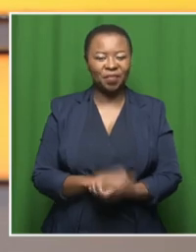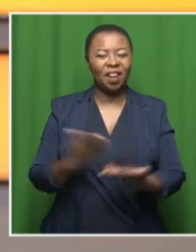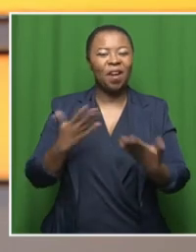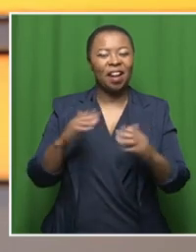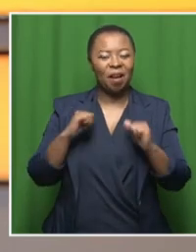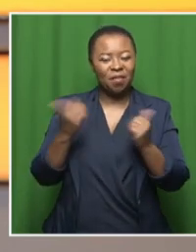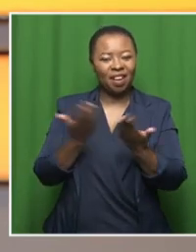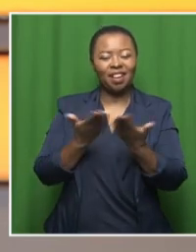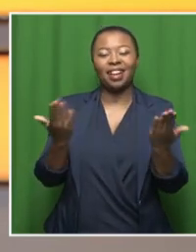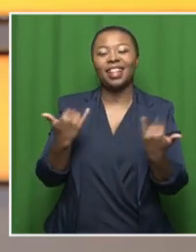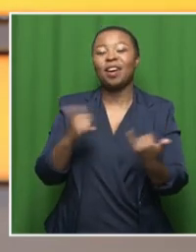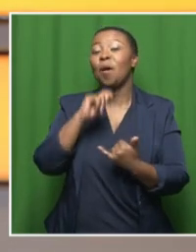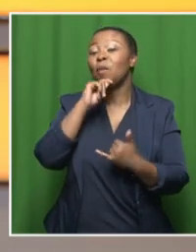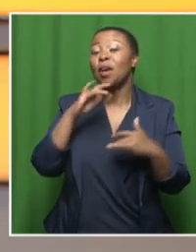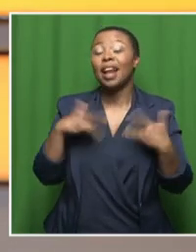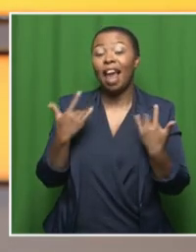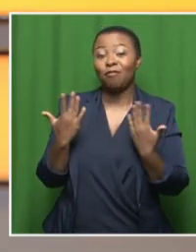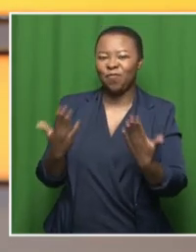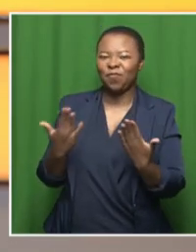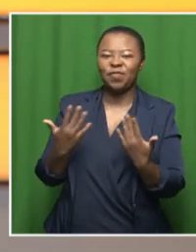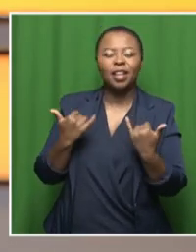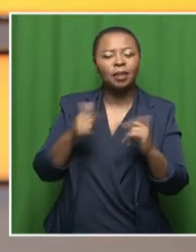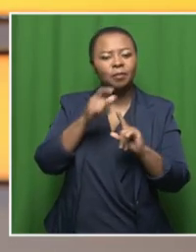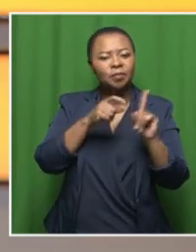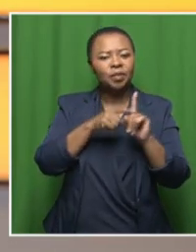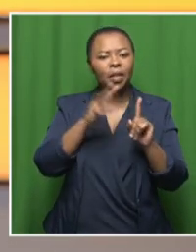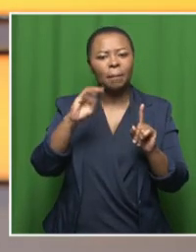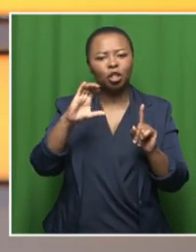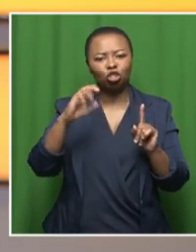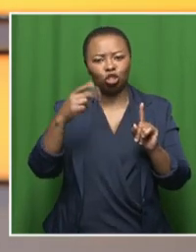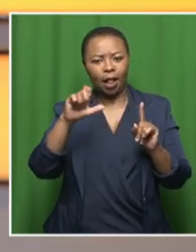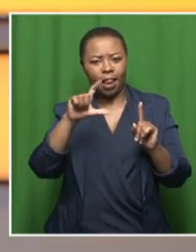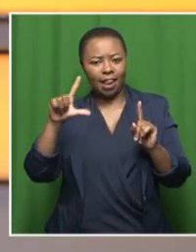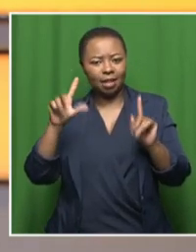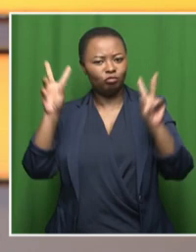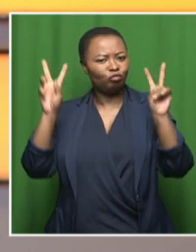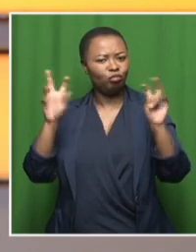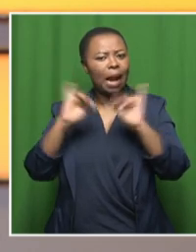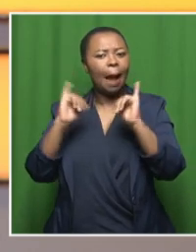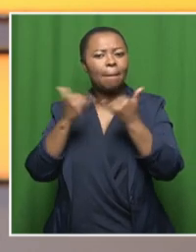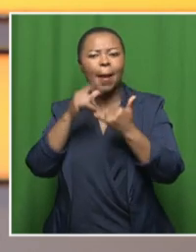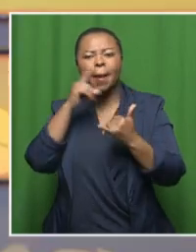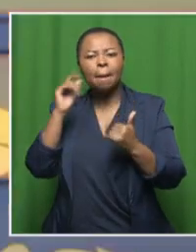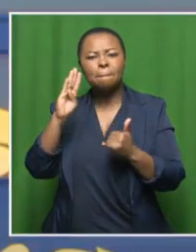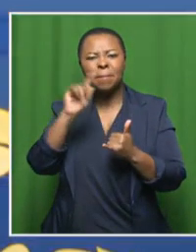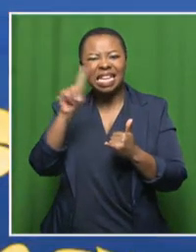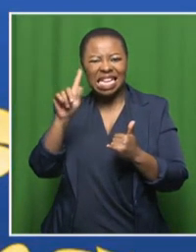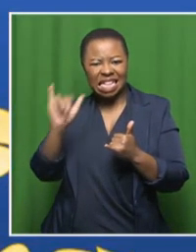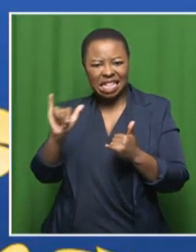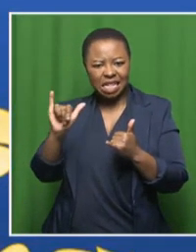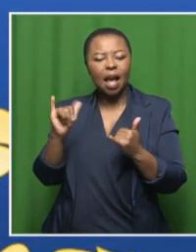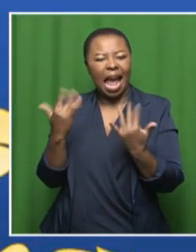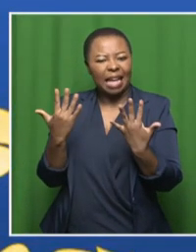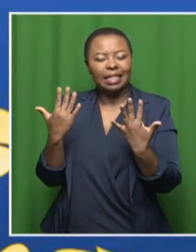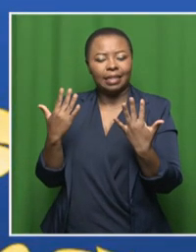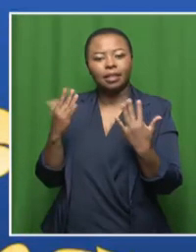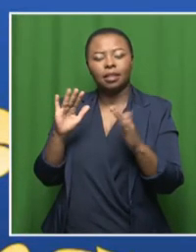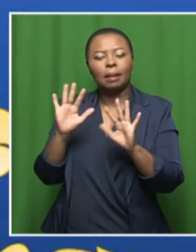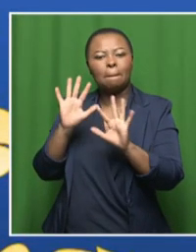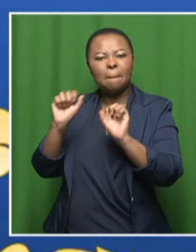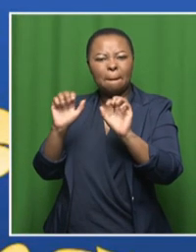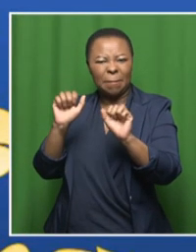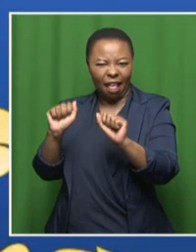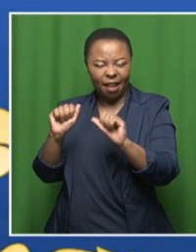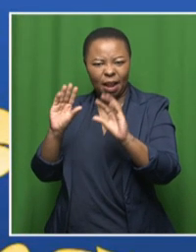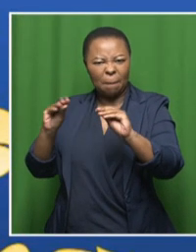Welcome back, everybody. This is Morning Live. Now, Michelle Botha founded Bizzy Hands Puppet Company as a way to edutain, to